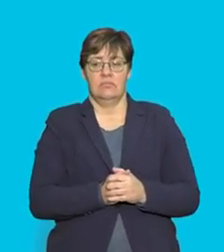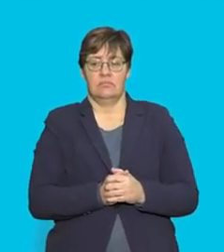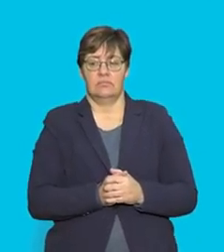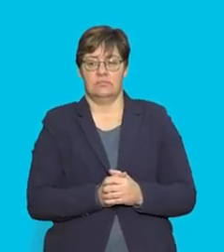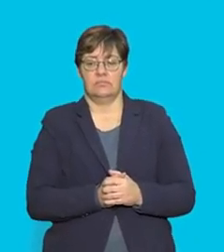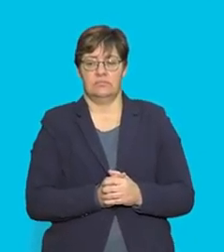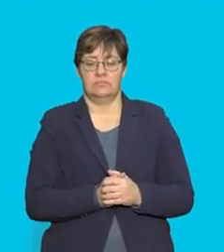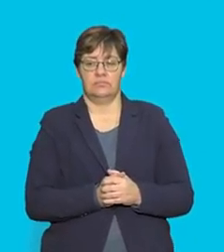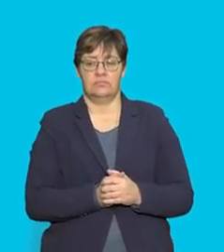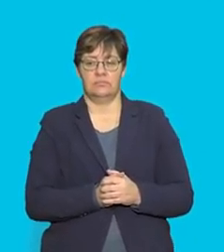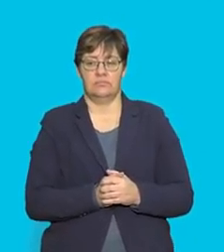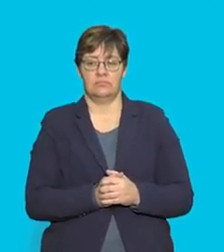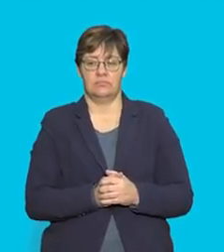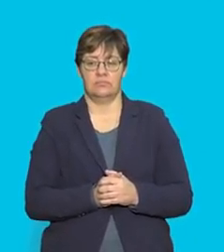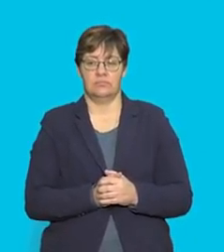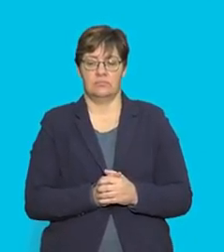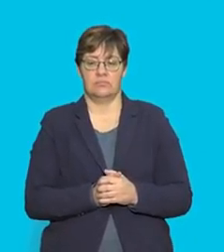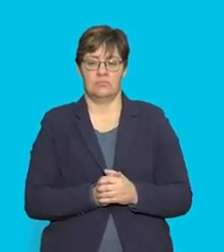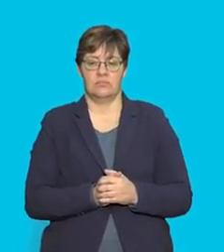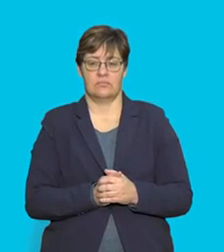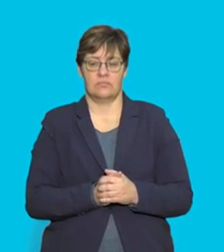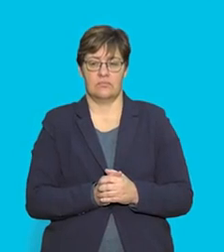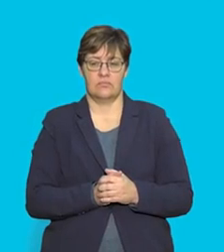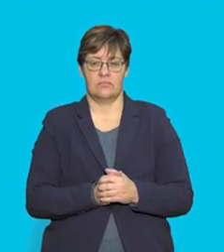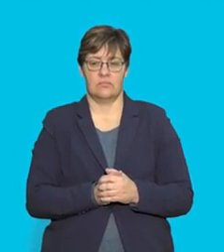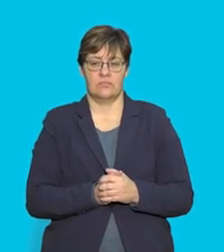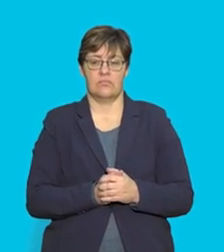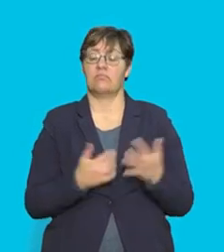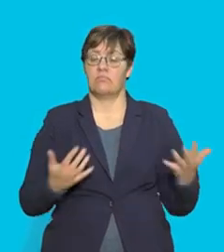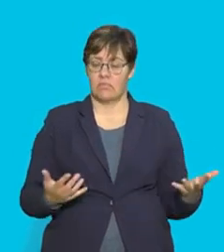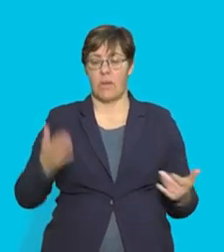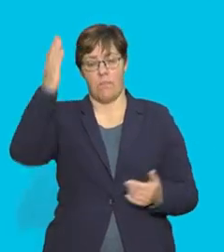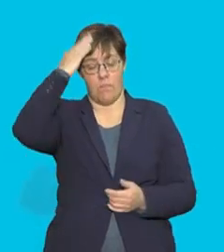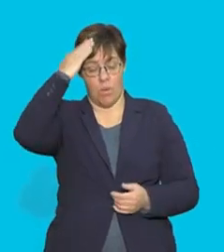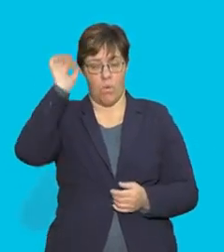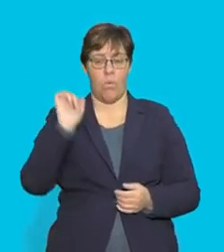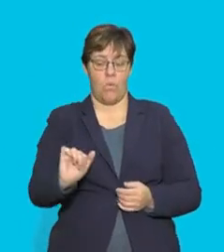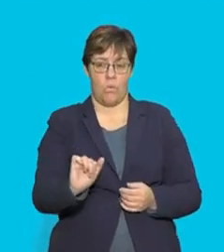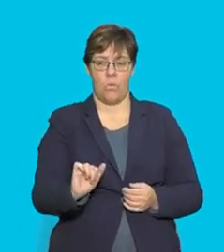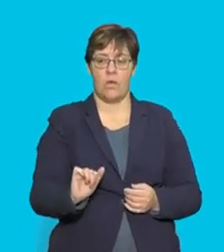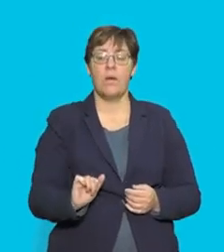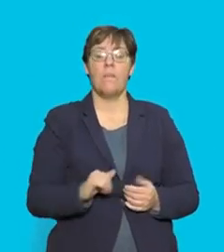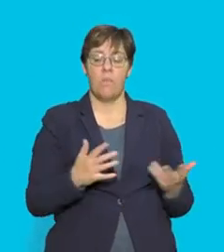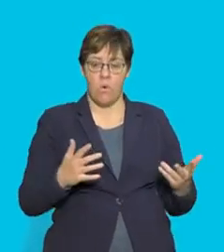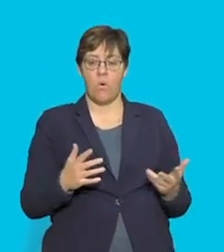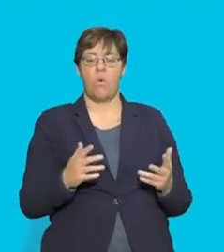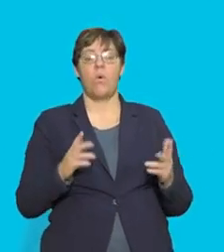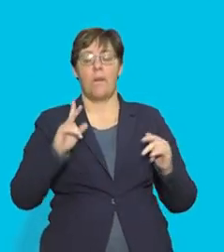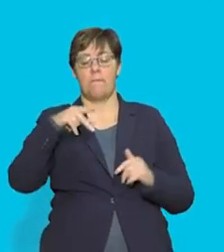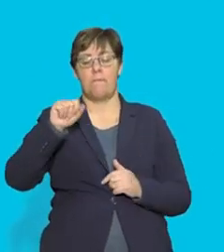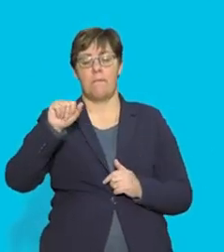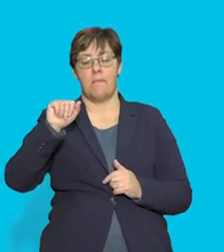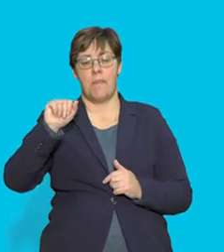and BD, making this to be equals to that, making this to be equals to that. Immediately I know that it makes this